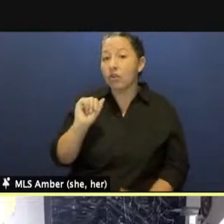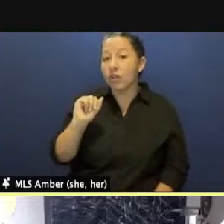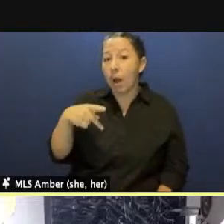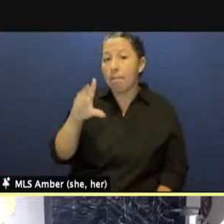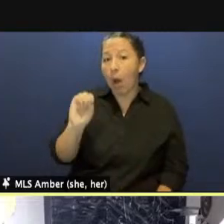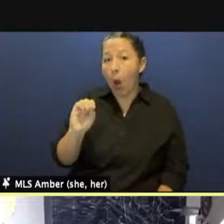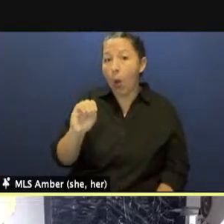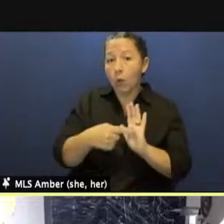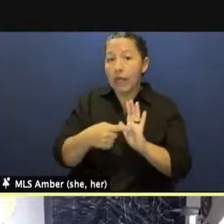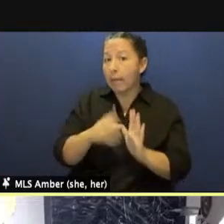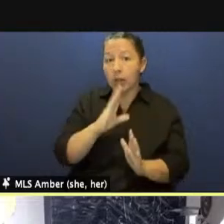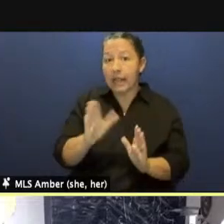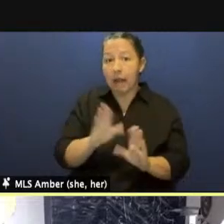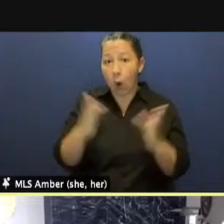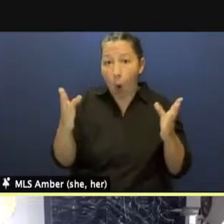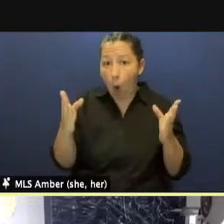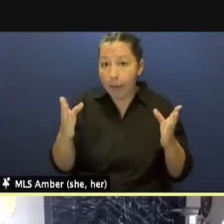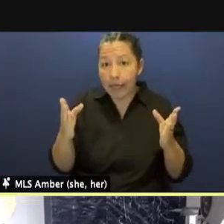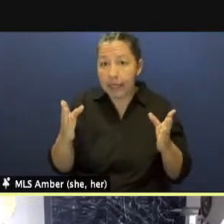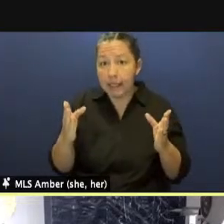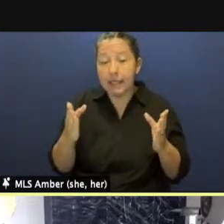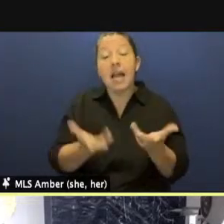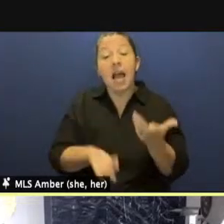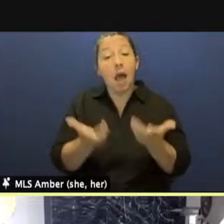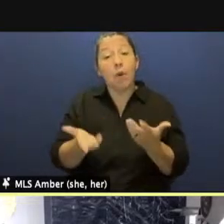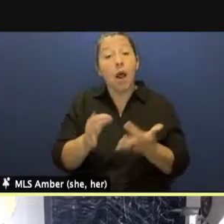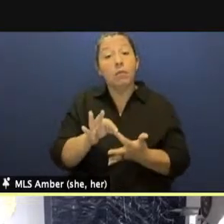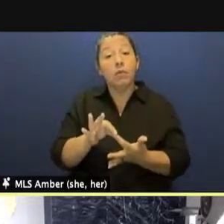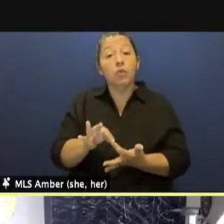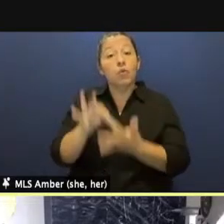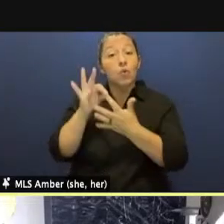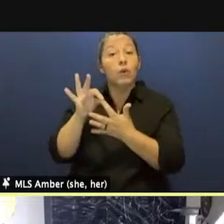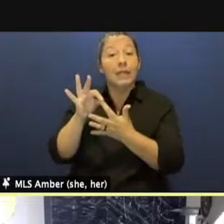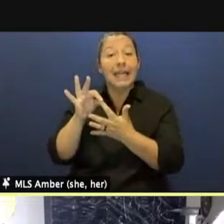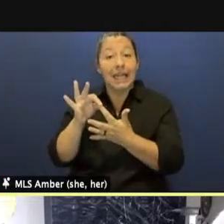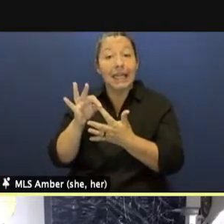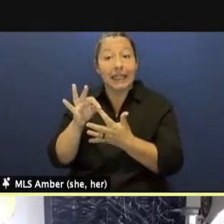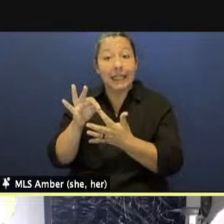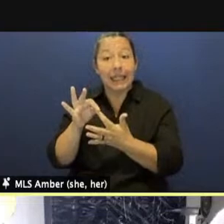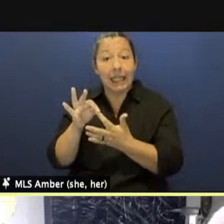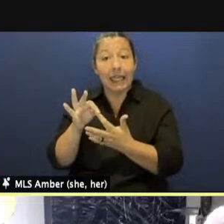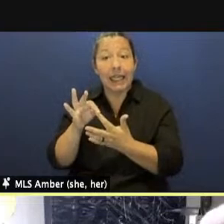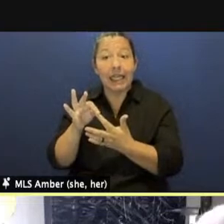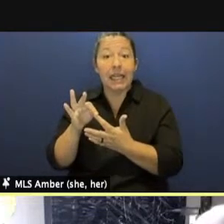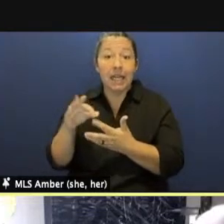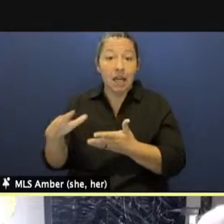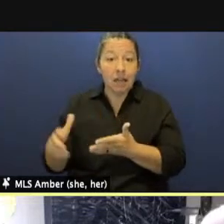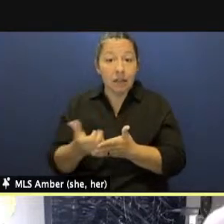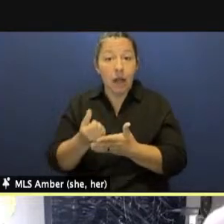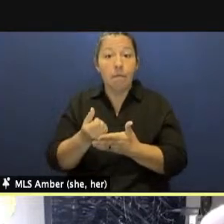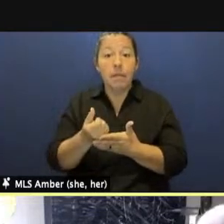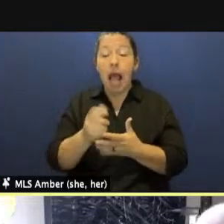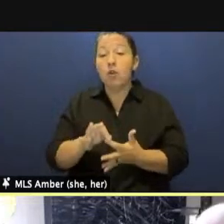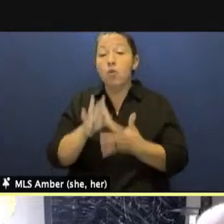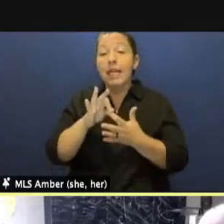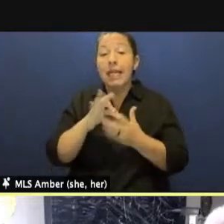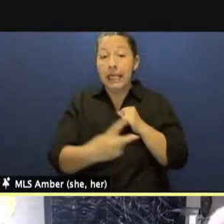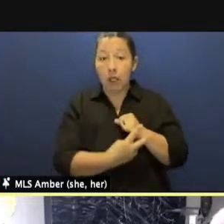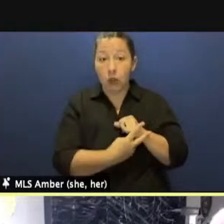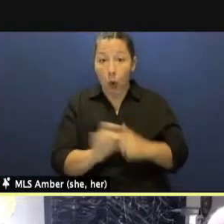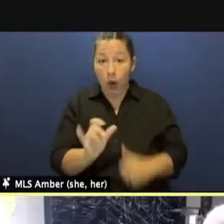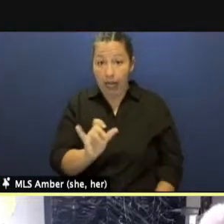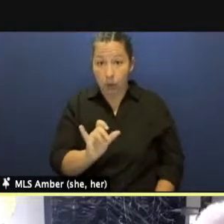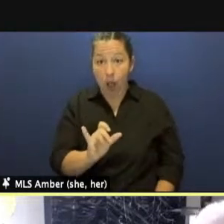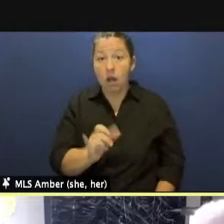opened and perhaps even uniquely curated and uniquely stored, and taking the